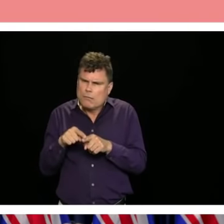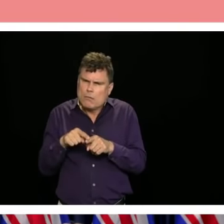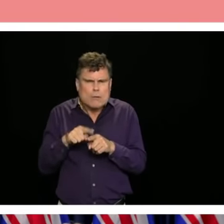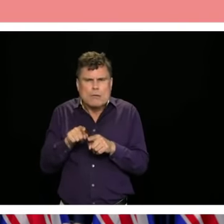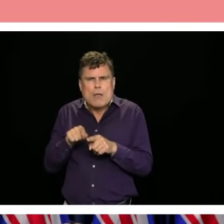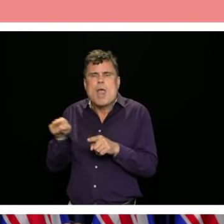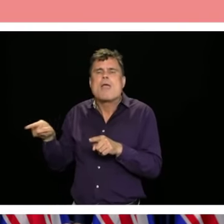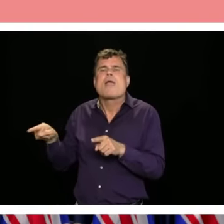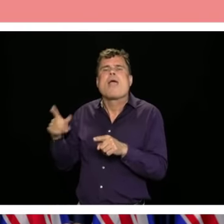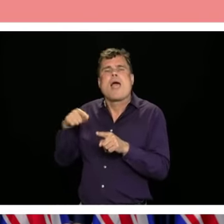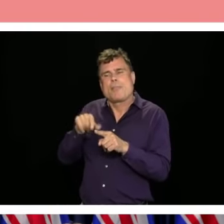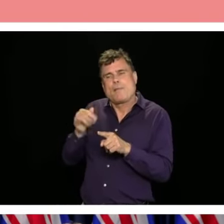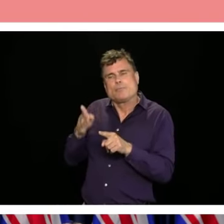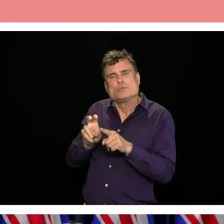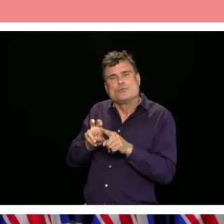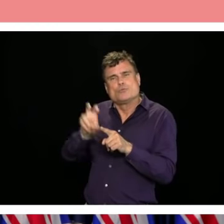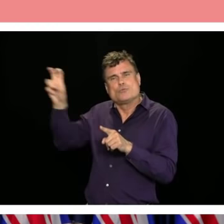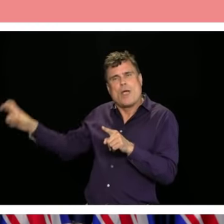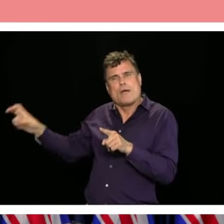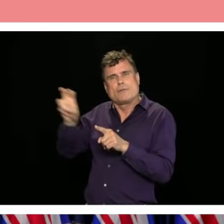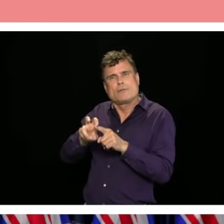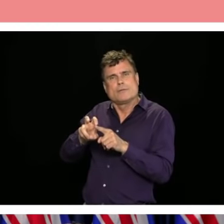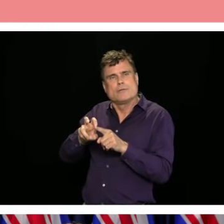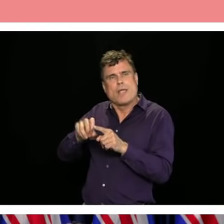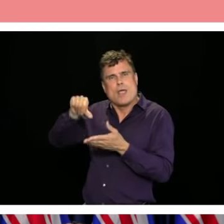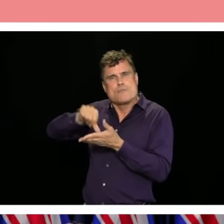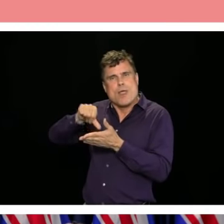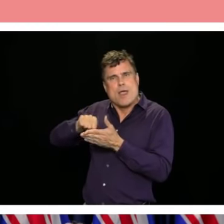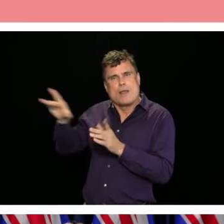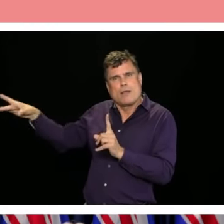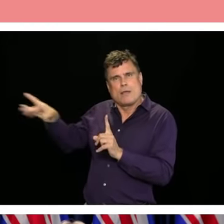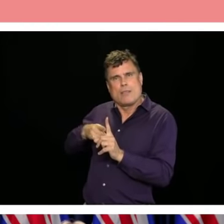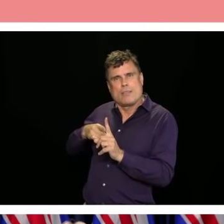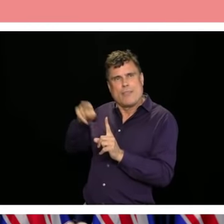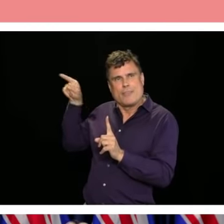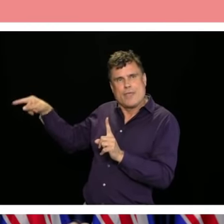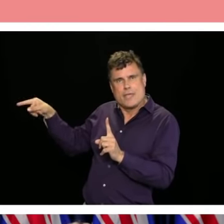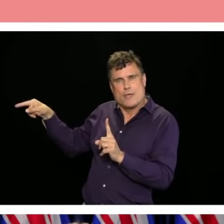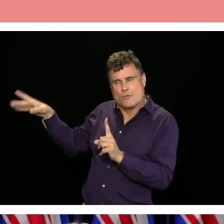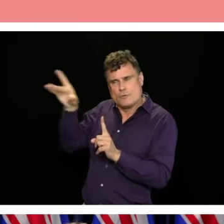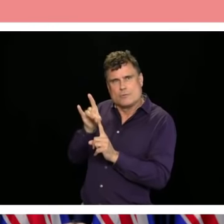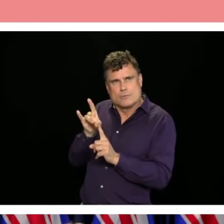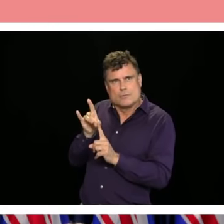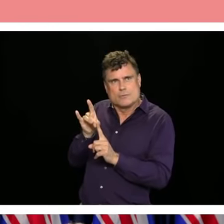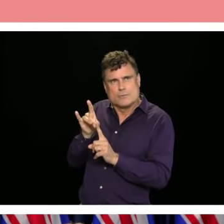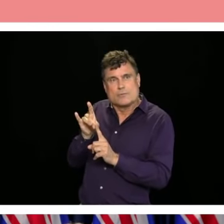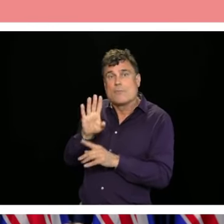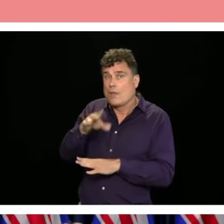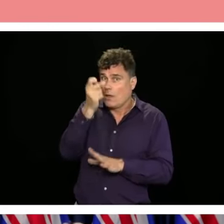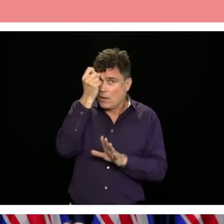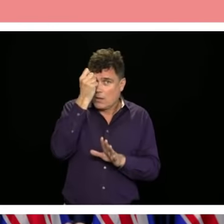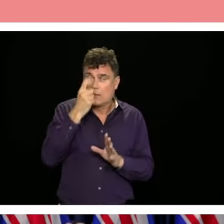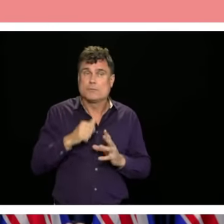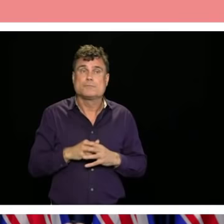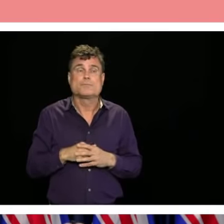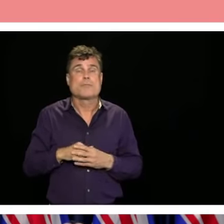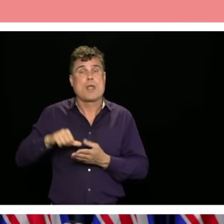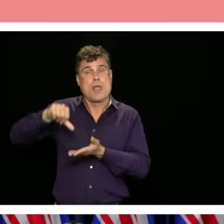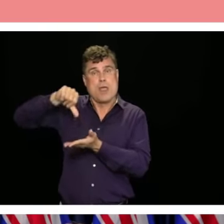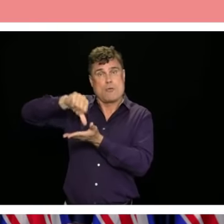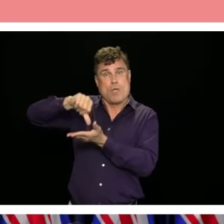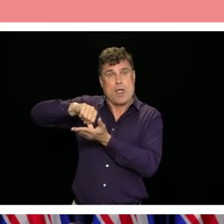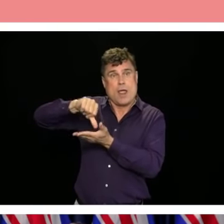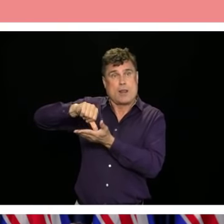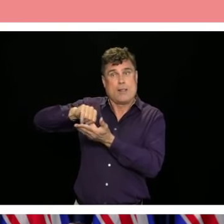And we know, you will recall, that was early in February when we had an unusual event, what I called a sentinel